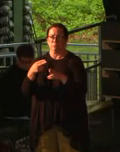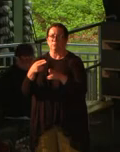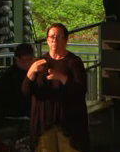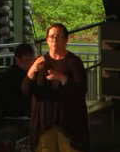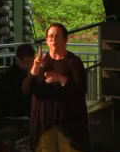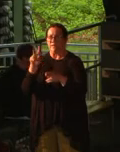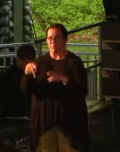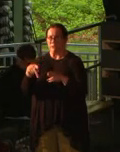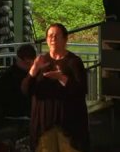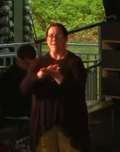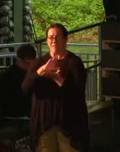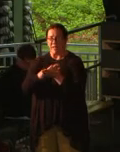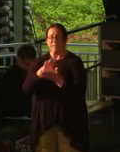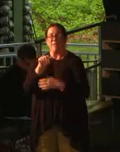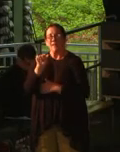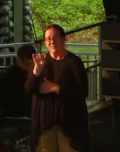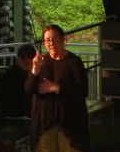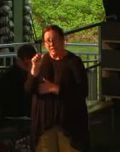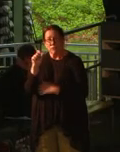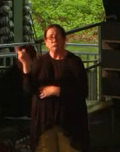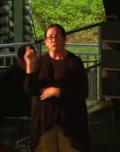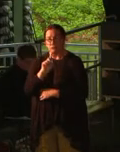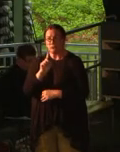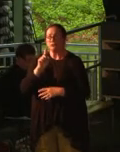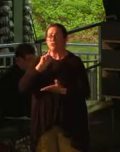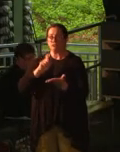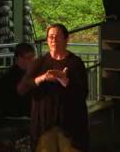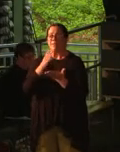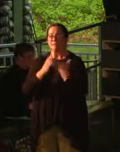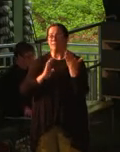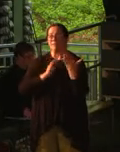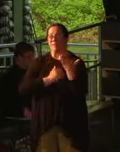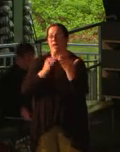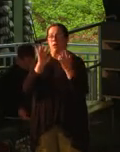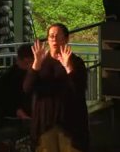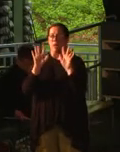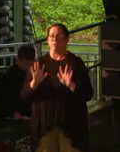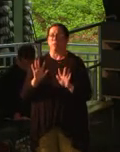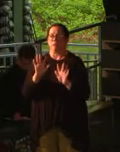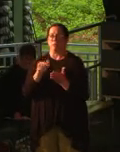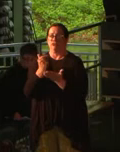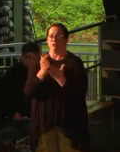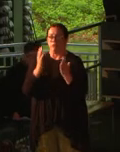the podium to recognize some of our outstanding graduates.